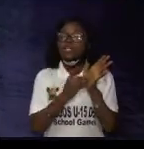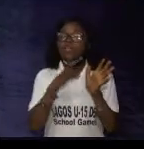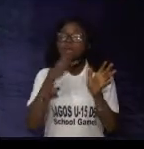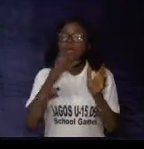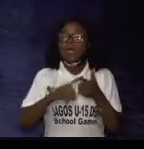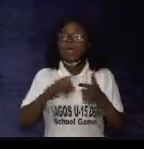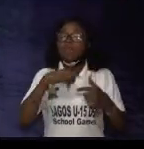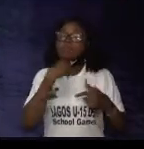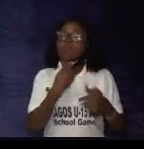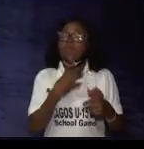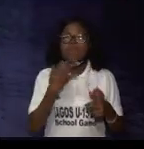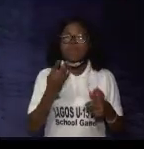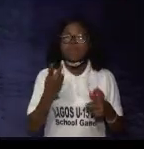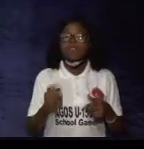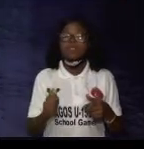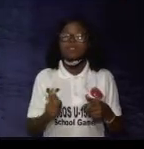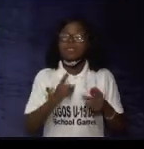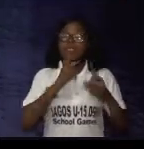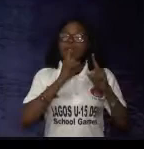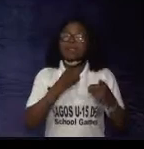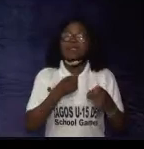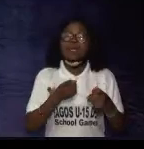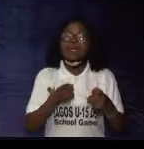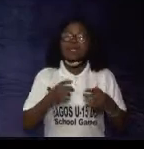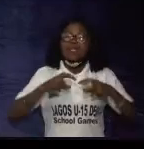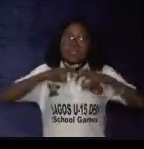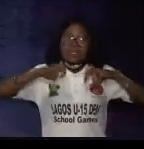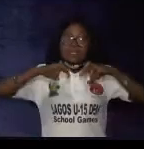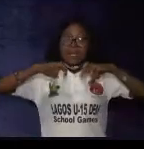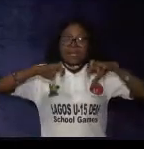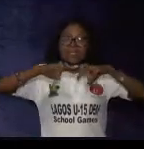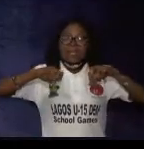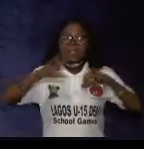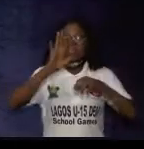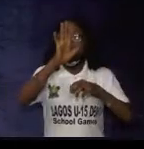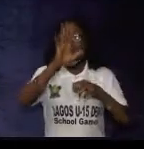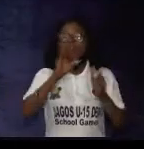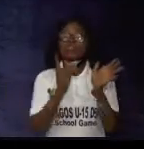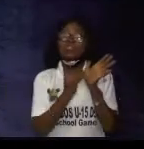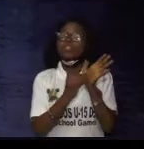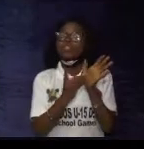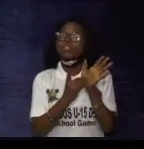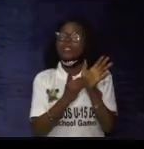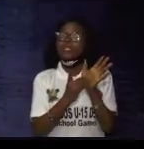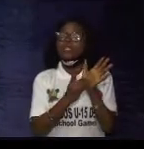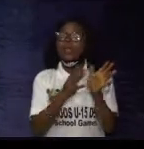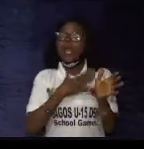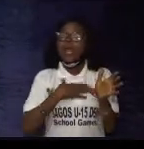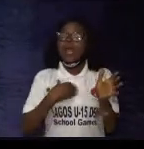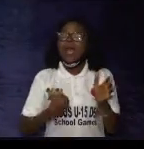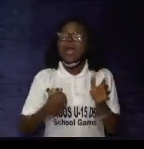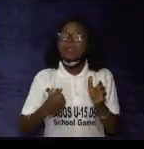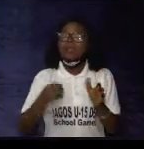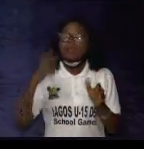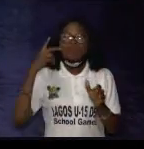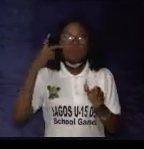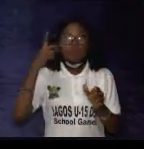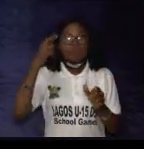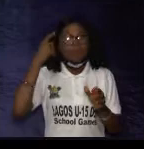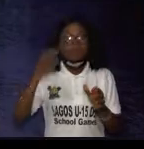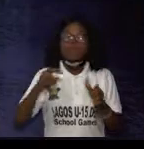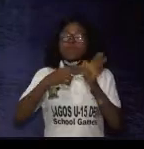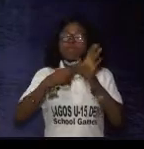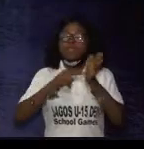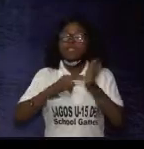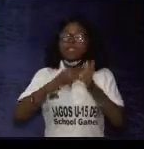attentive you have been and how good a researcher you are for you to be able to get the meaning of